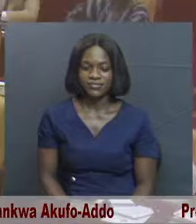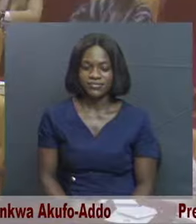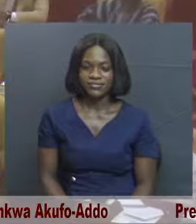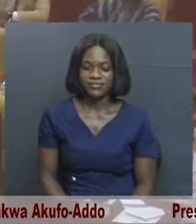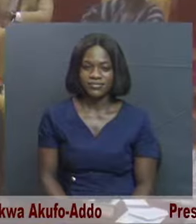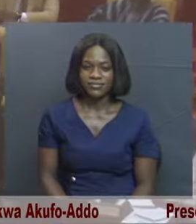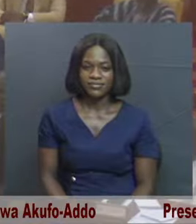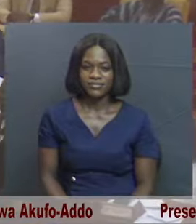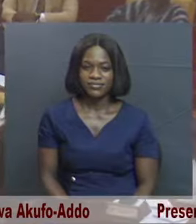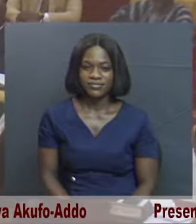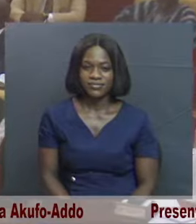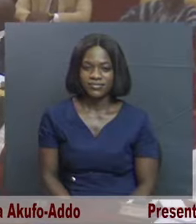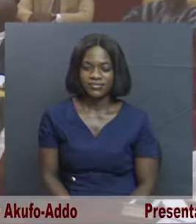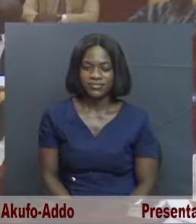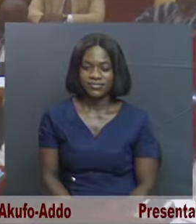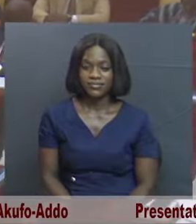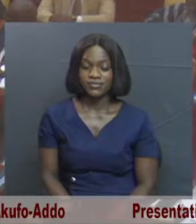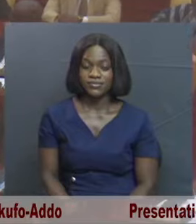alcohol